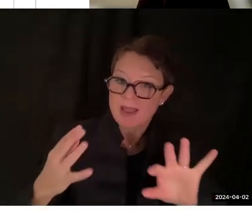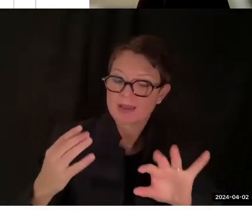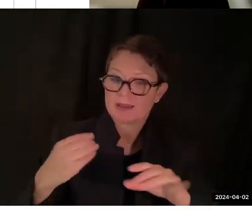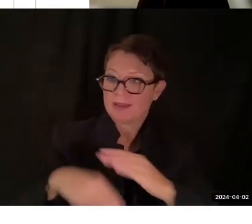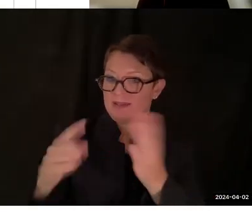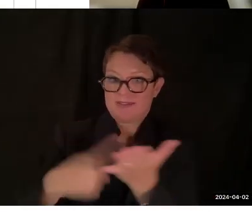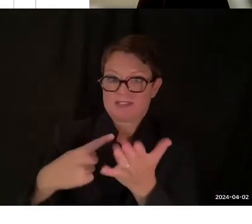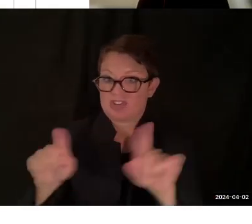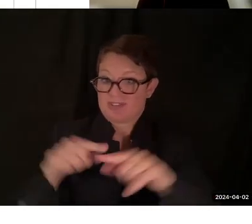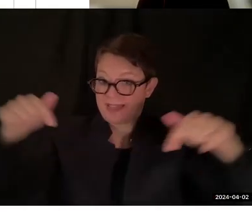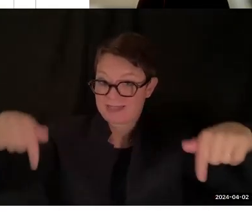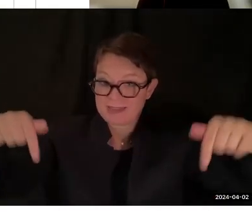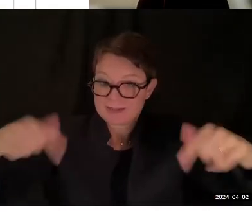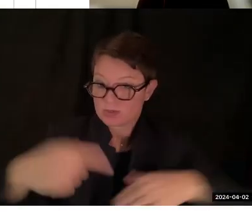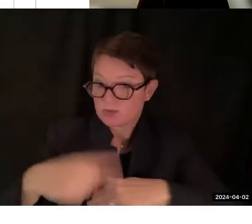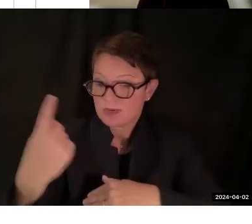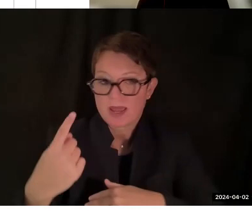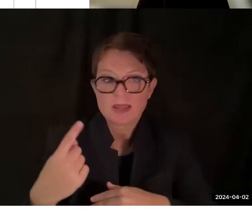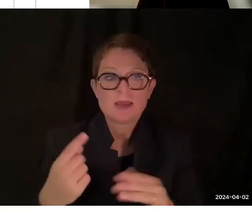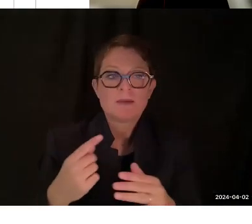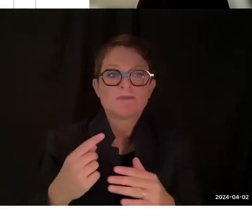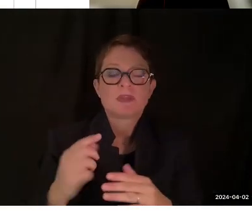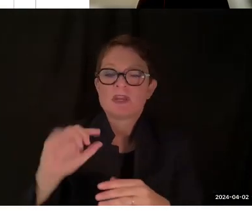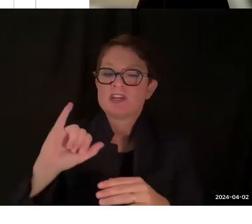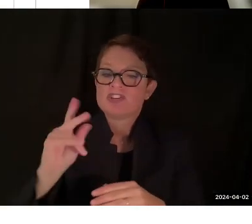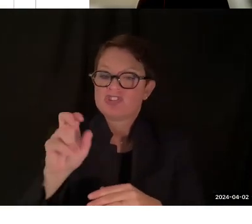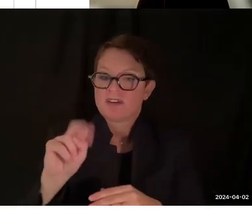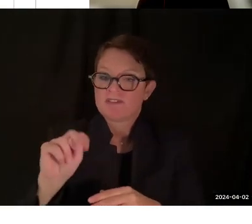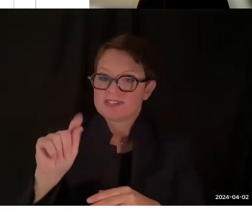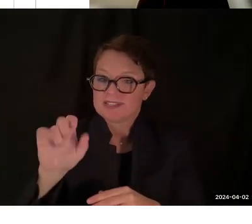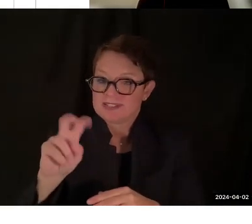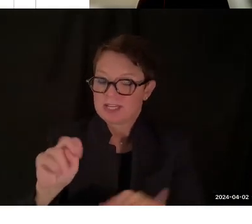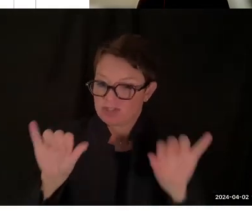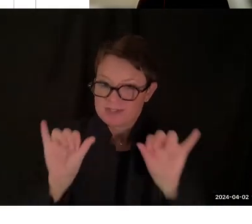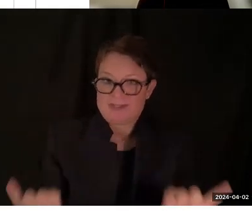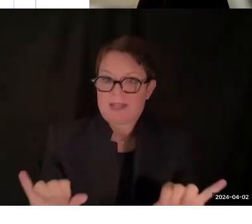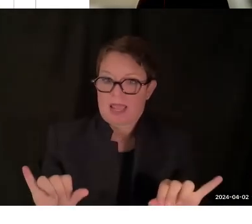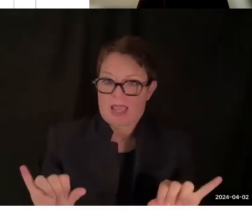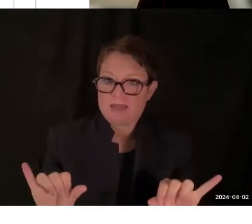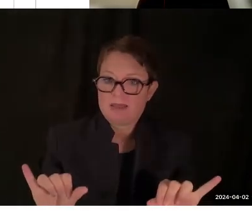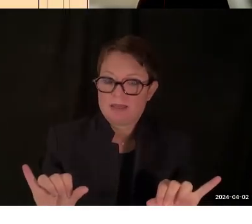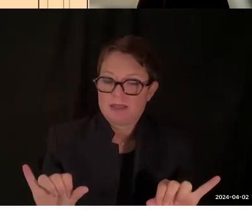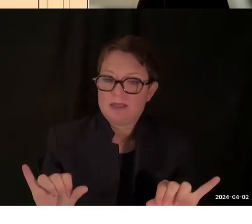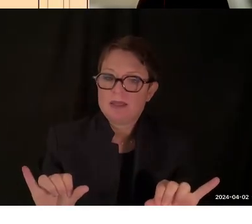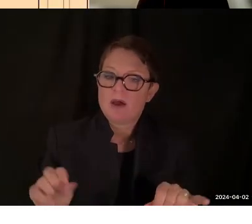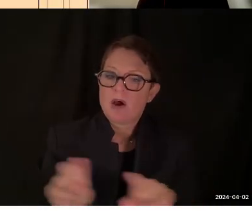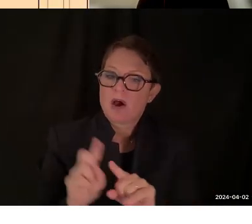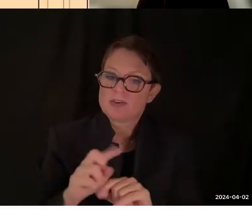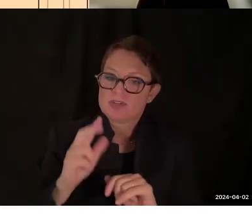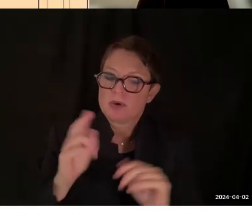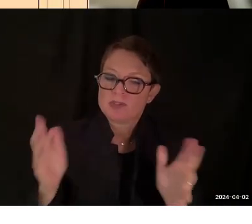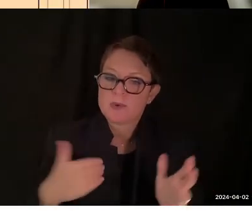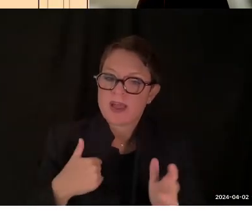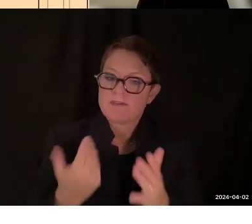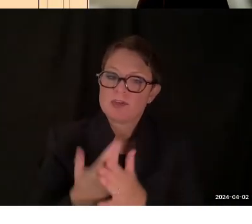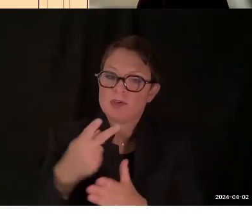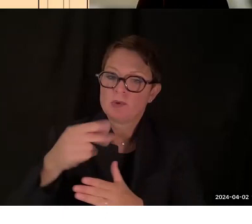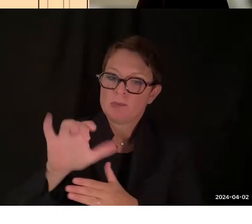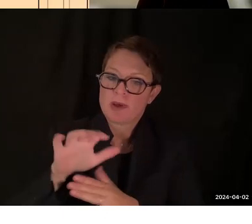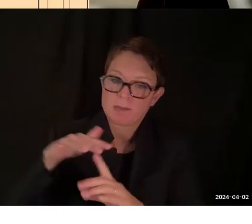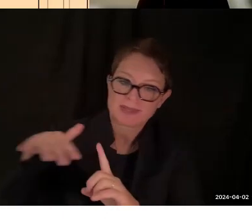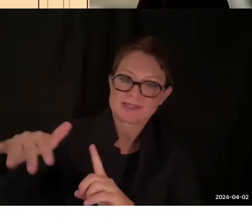one. Again, this allows for Jefferson Station to be maintained, as well as to facilitate that new public